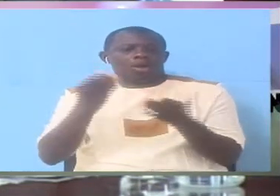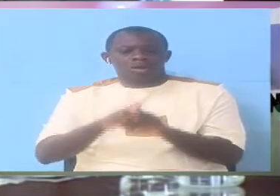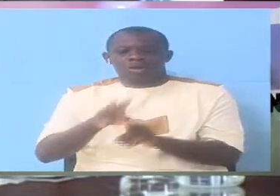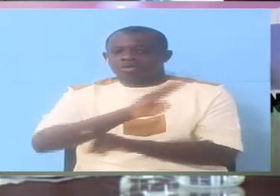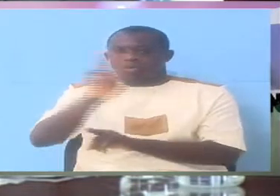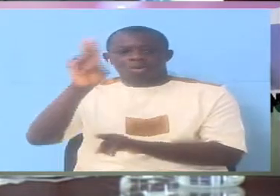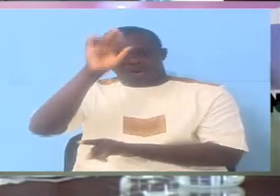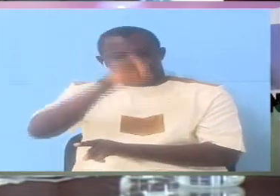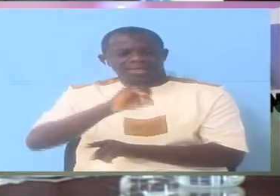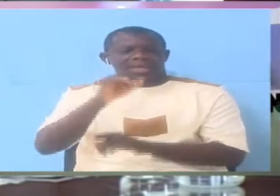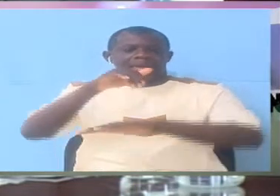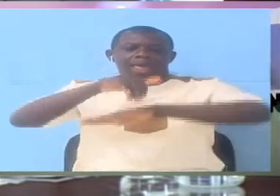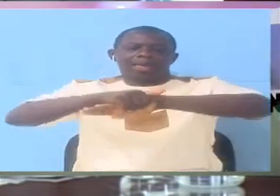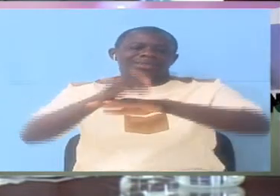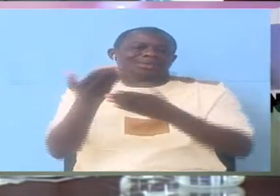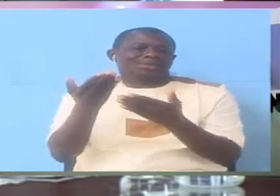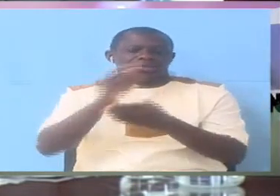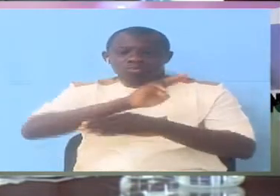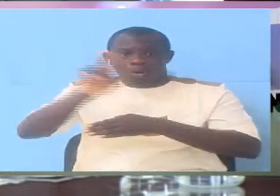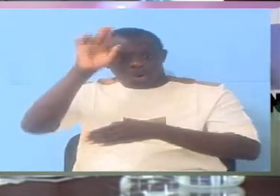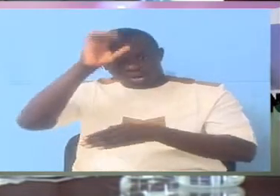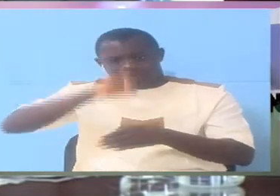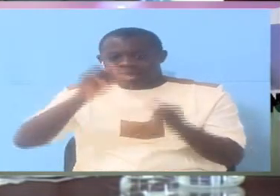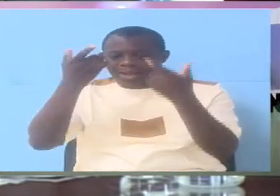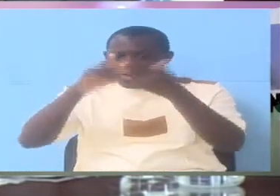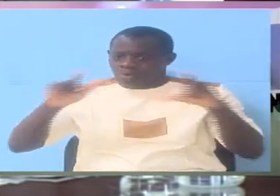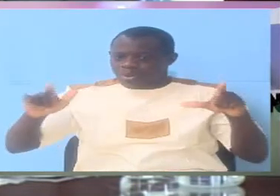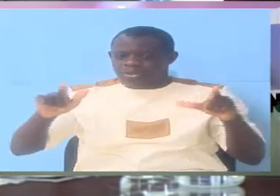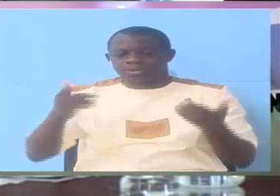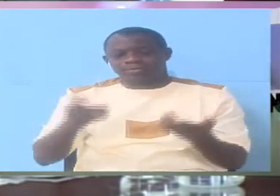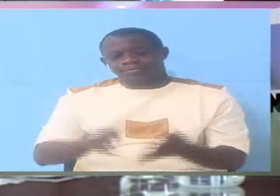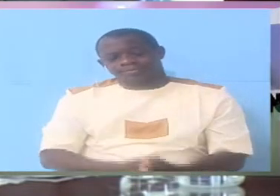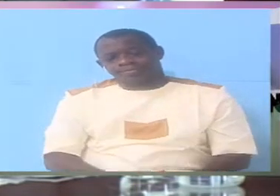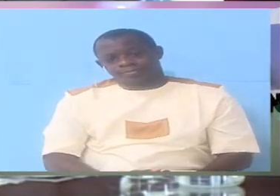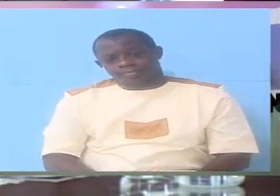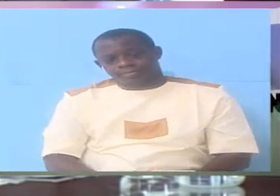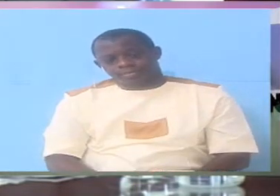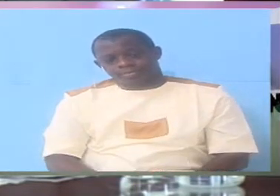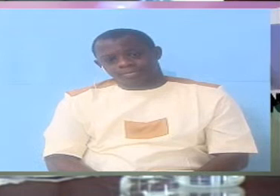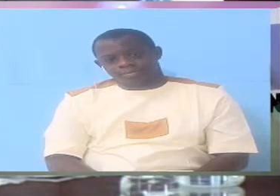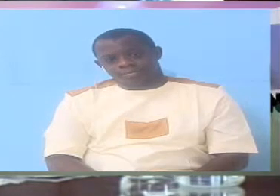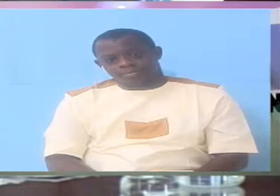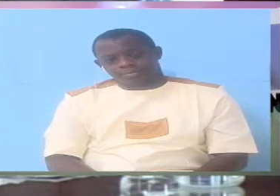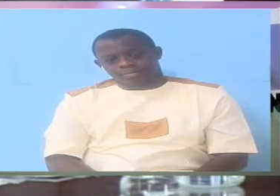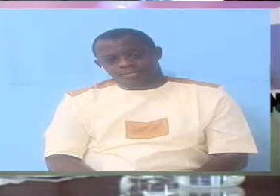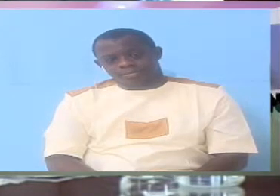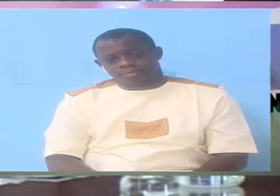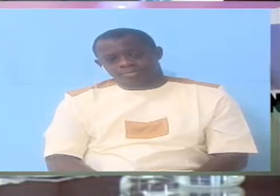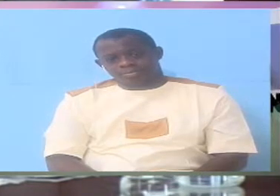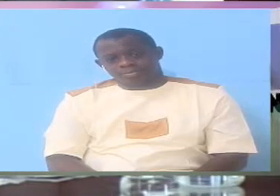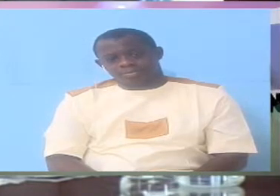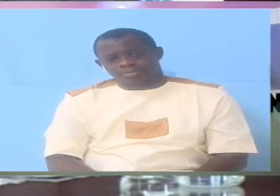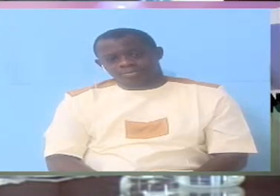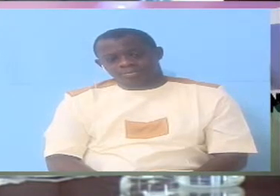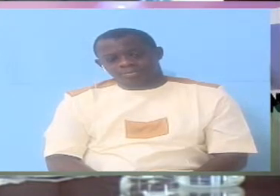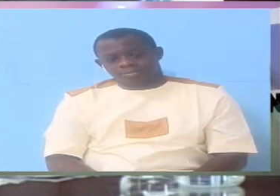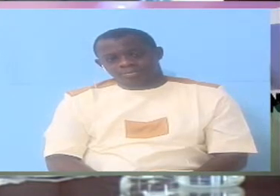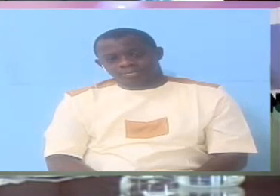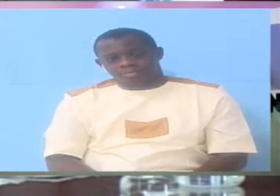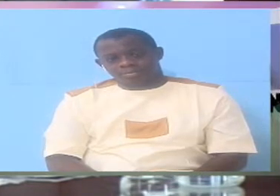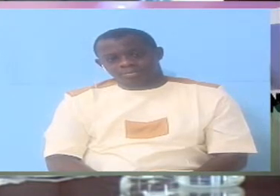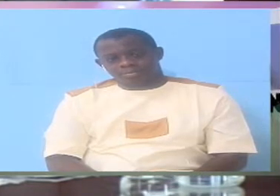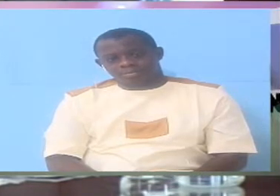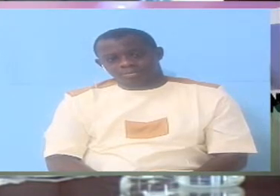not understand language. Bari Togolese banku dingol nyin me alon ko wol buka tuwa buka fo ni wol nyin ka fa be kala tuwa buka neti bang fo kan